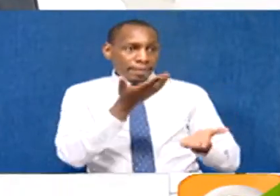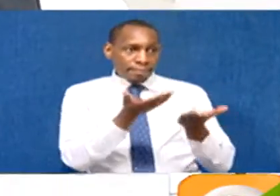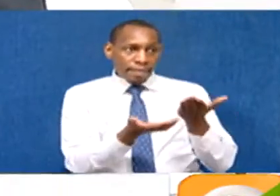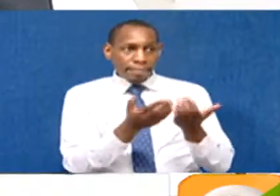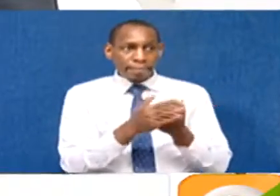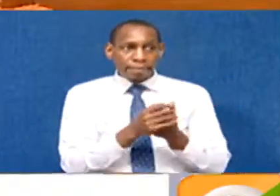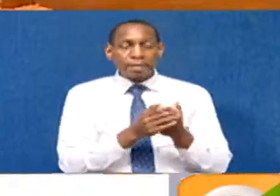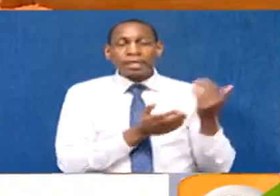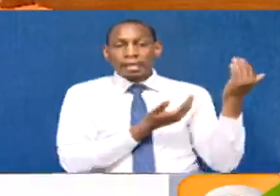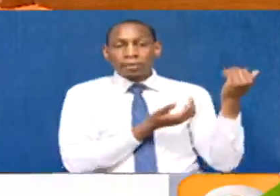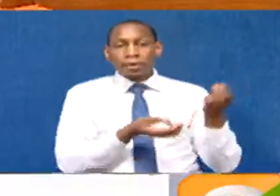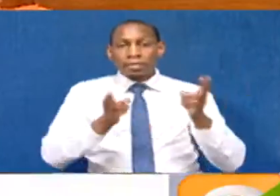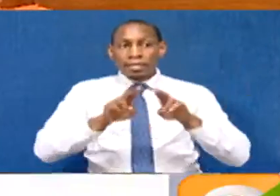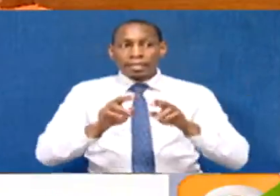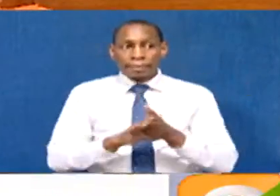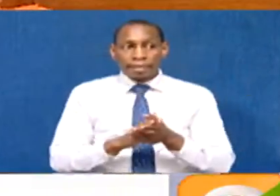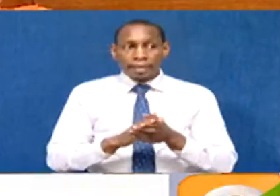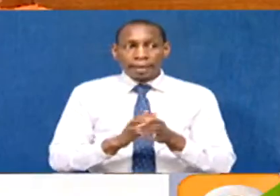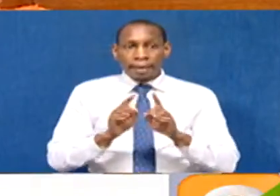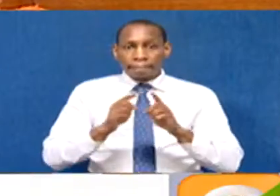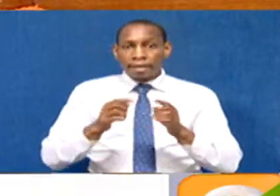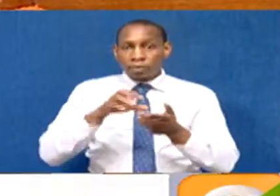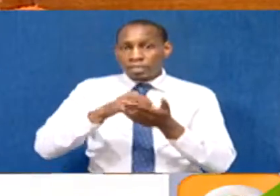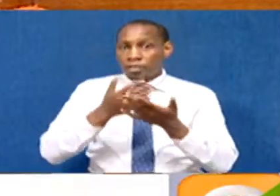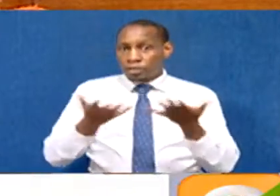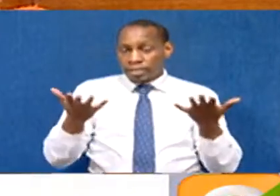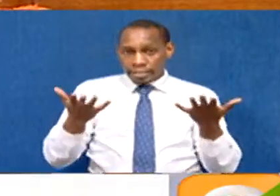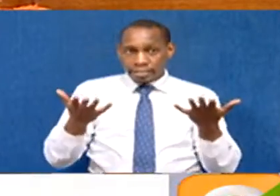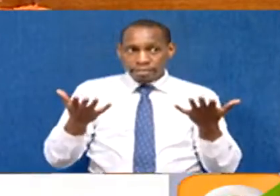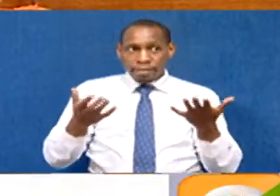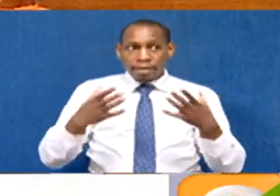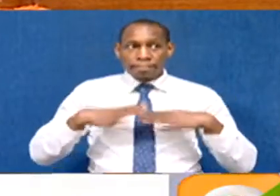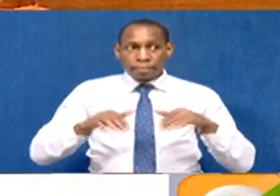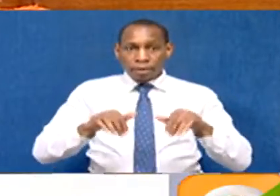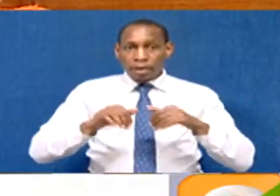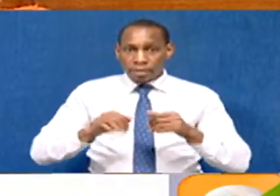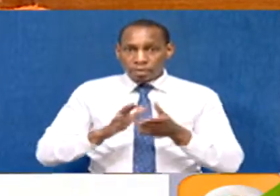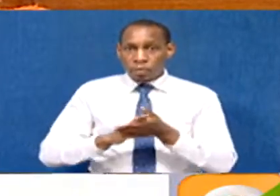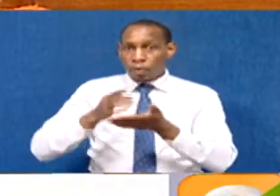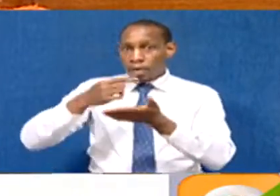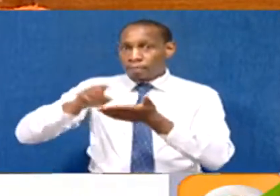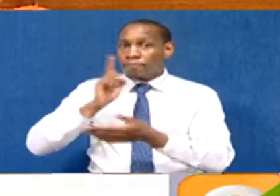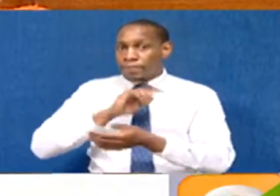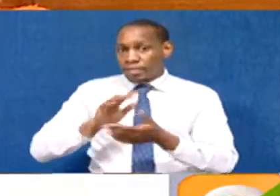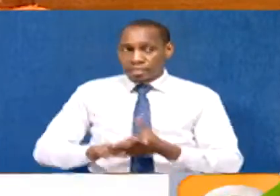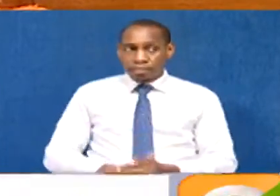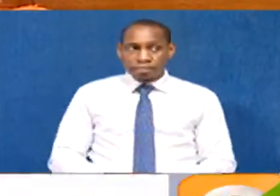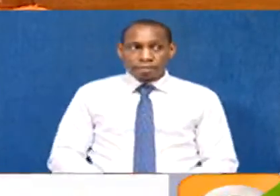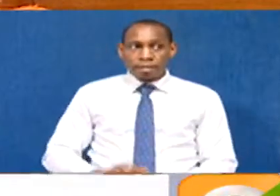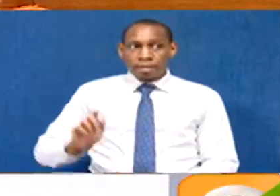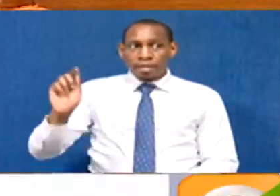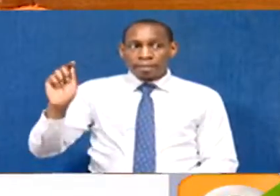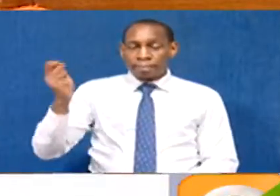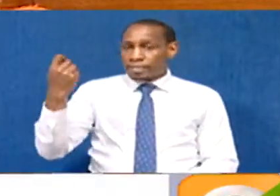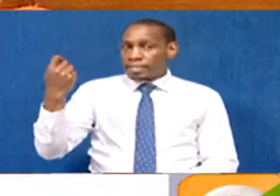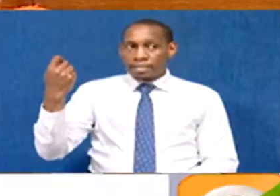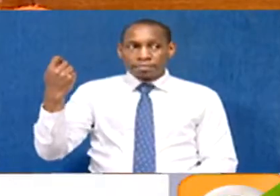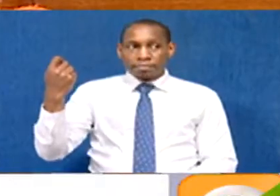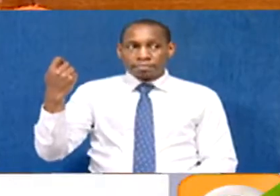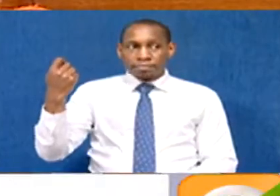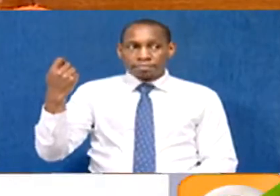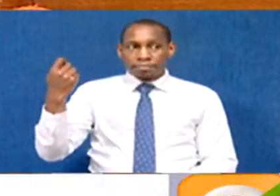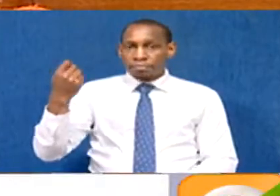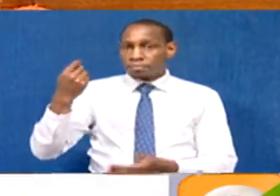Maybe it was bound to happen, because in any event, you know, there are people waiting for endorsement. Presidency is not